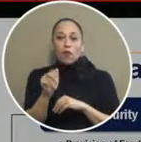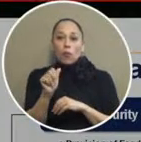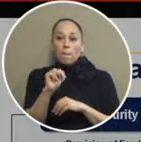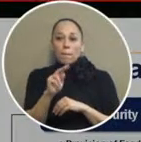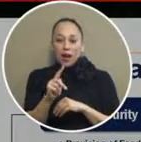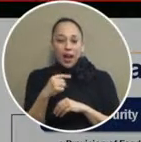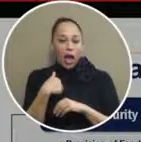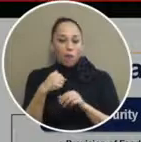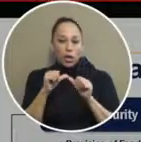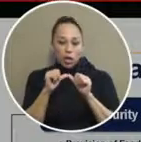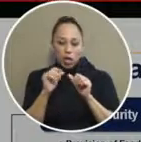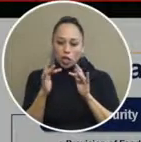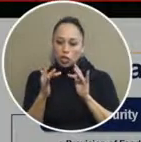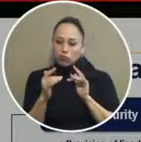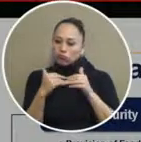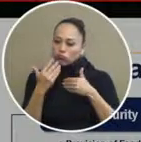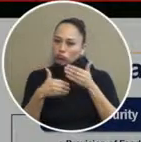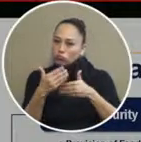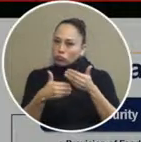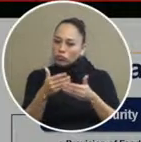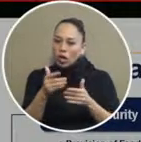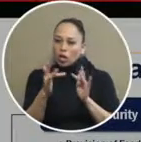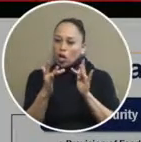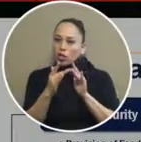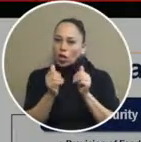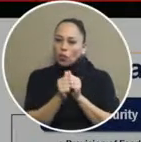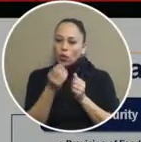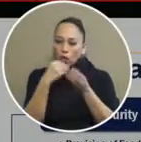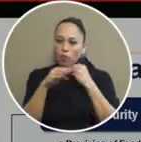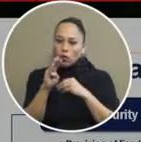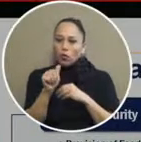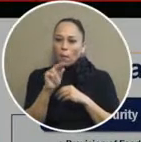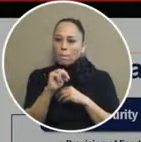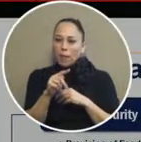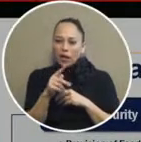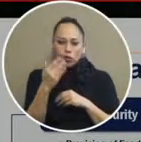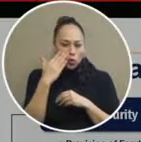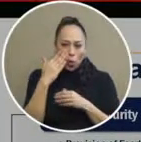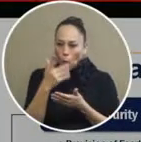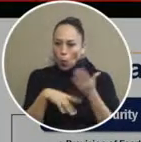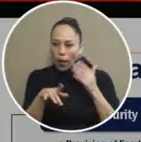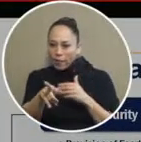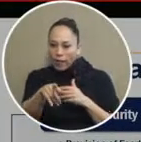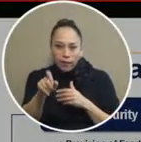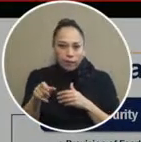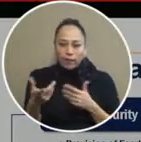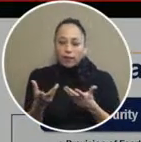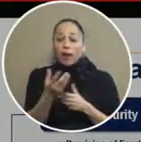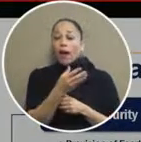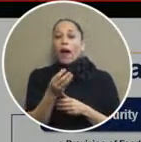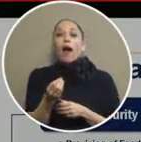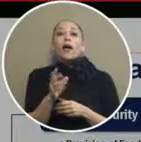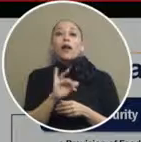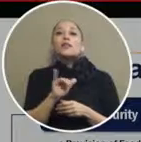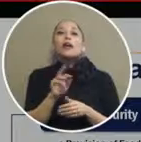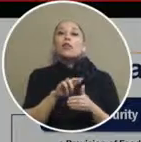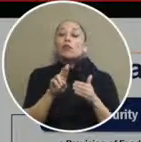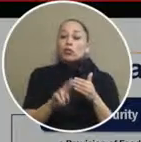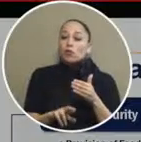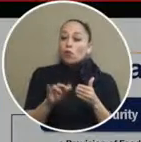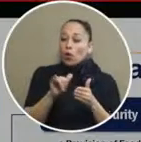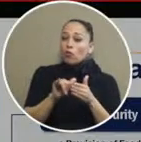in constant contact with the food bank, trying to understand what their daily needs are. And as a result of